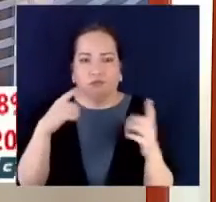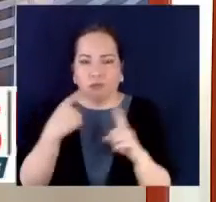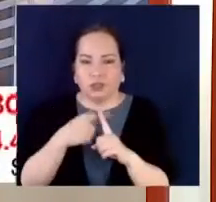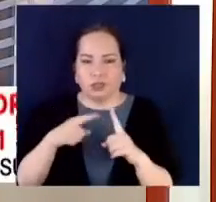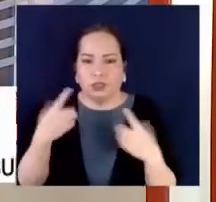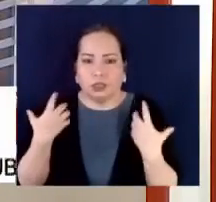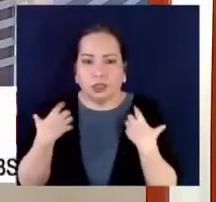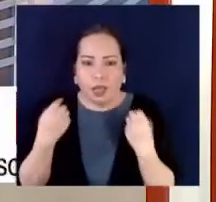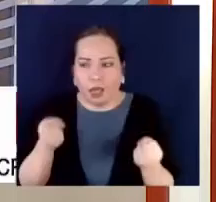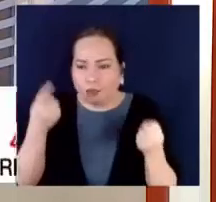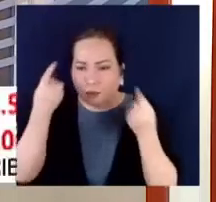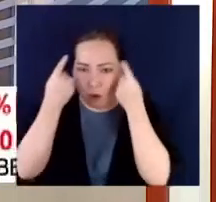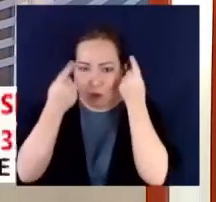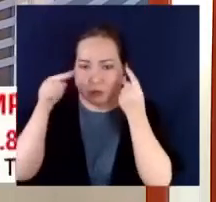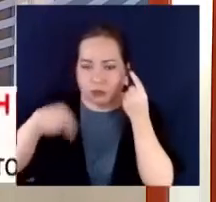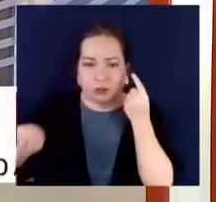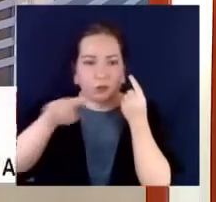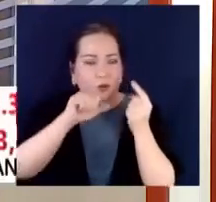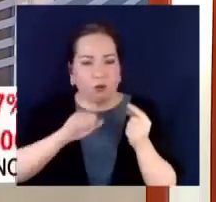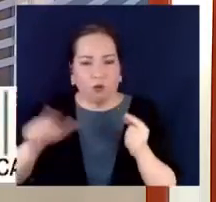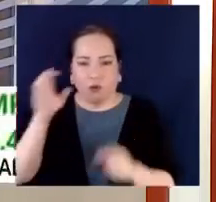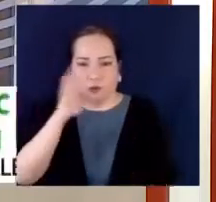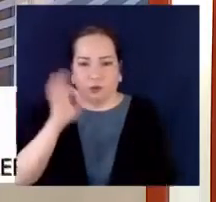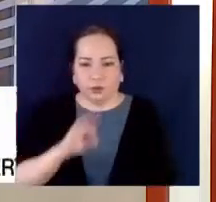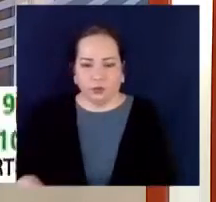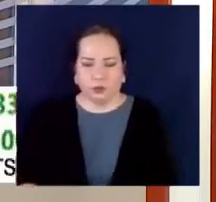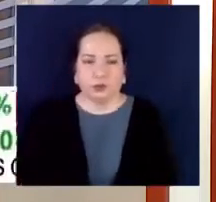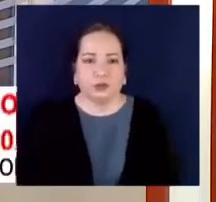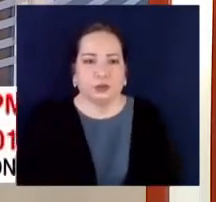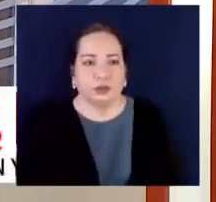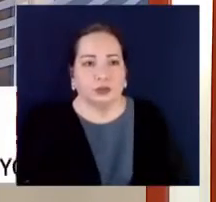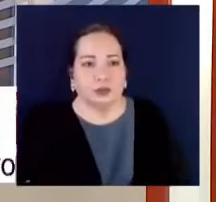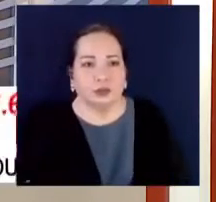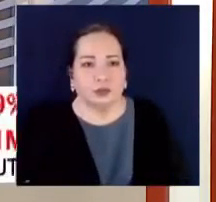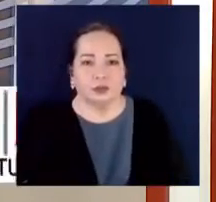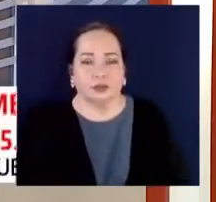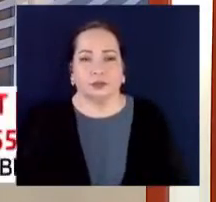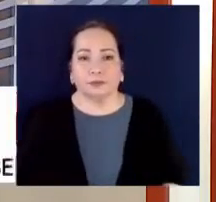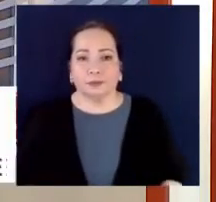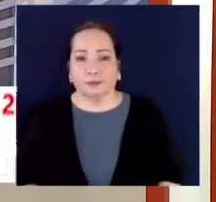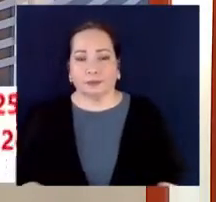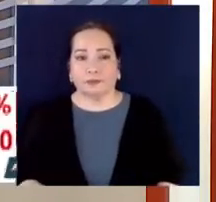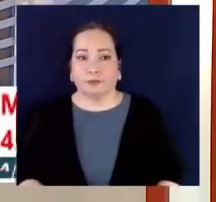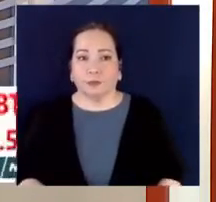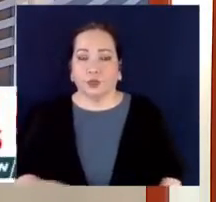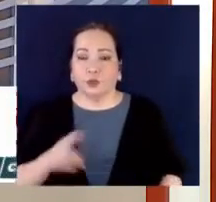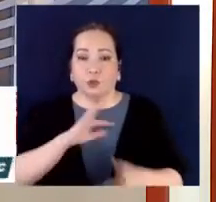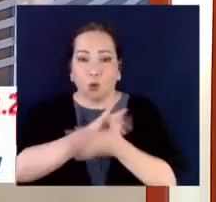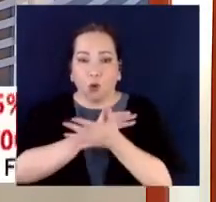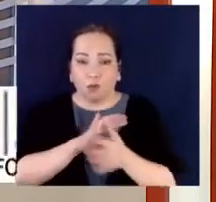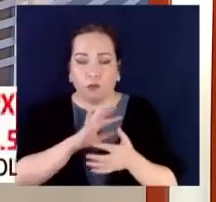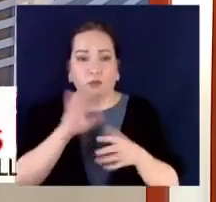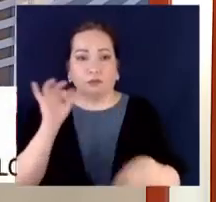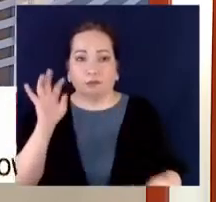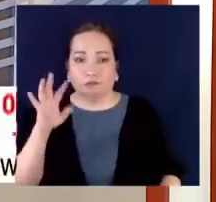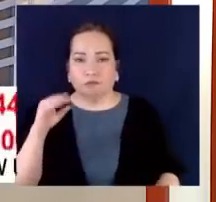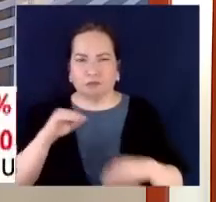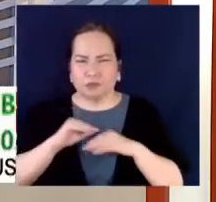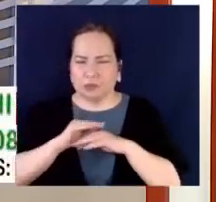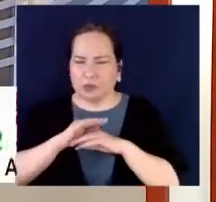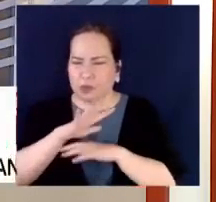With COVID-19 infections in the Philippines rising at an alarming rate, President Duterte finally allows the private sector to buy